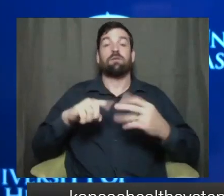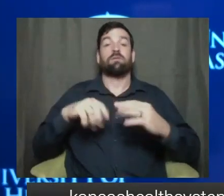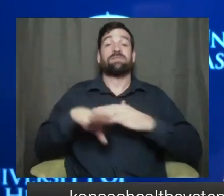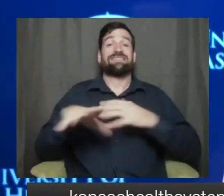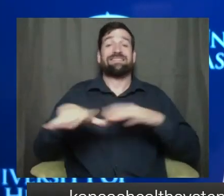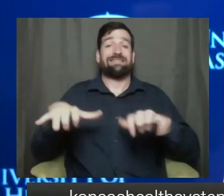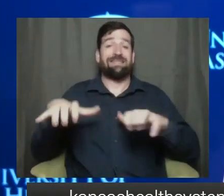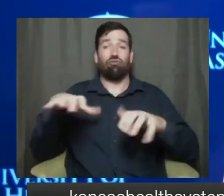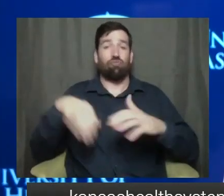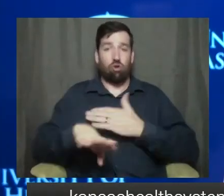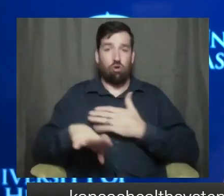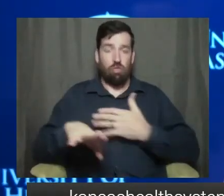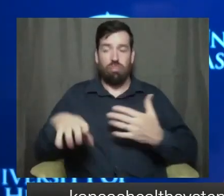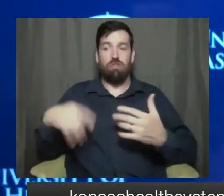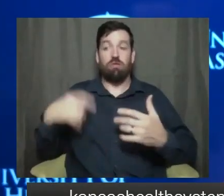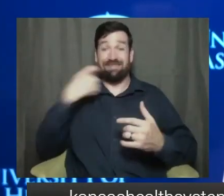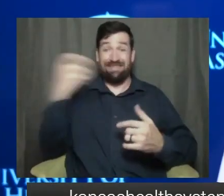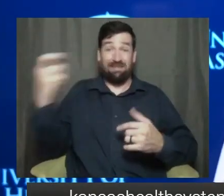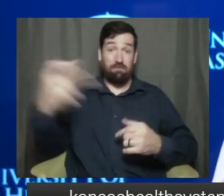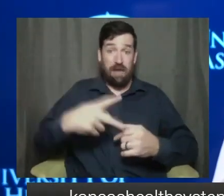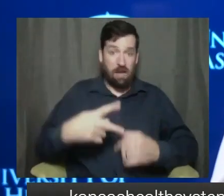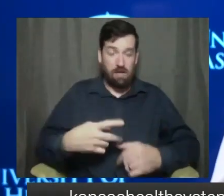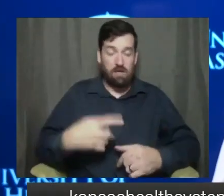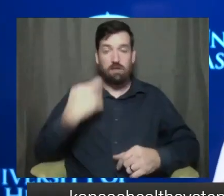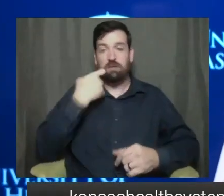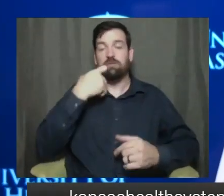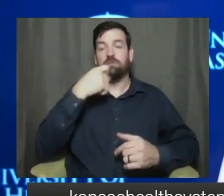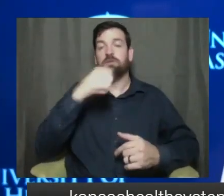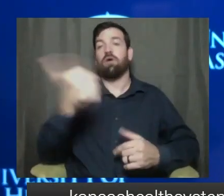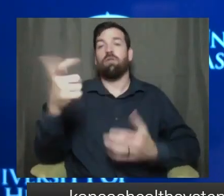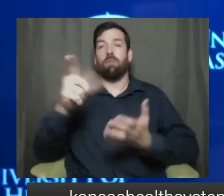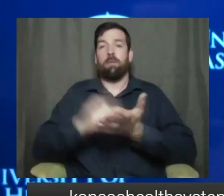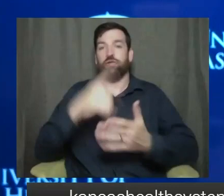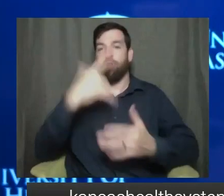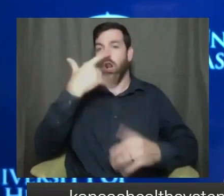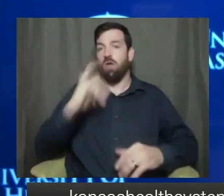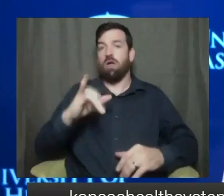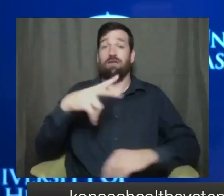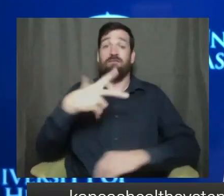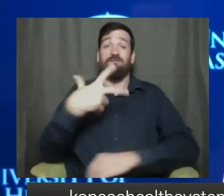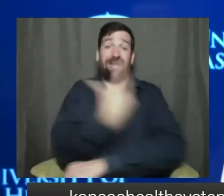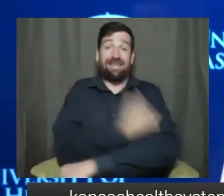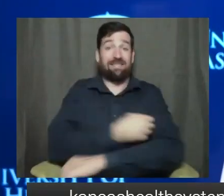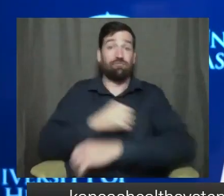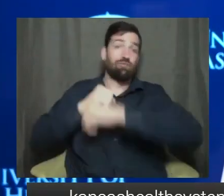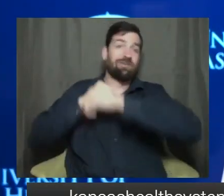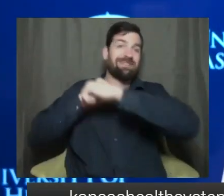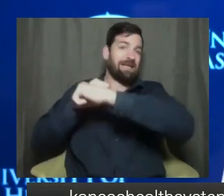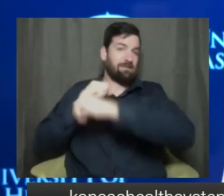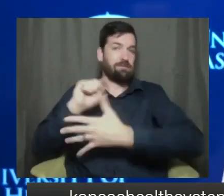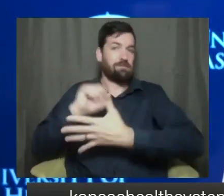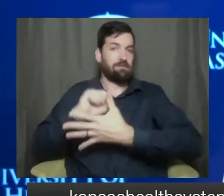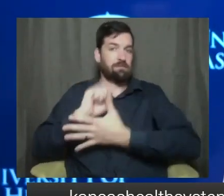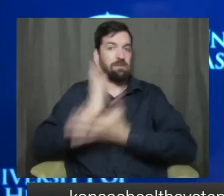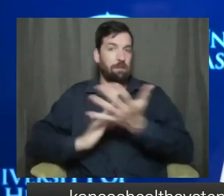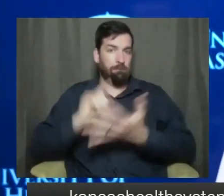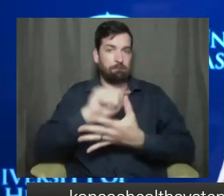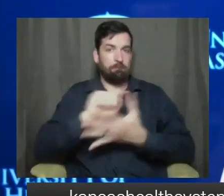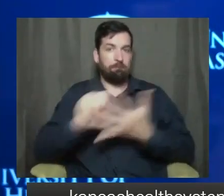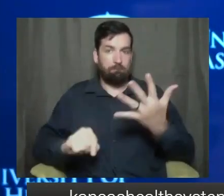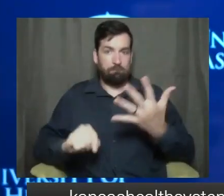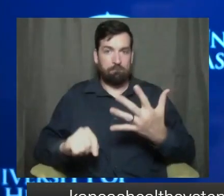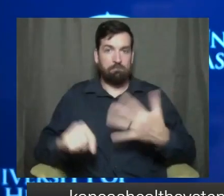from ACOG, there's been a publication that makes it look like vaccination protects against some of those pregnancy